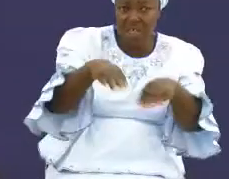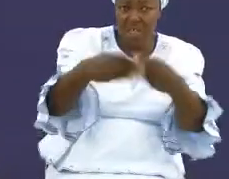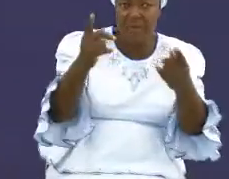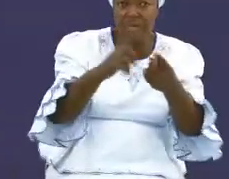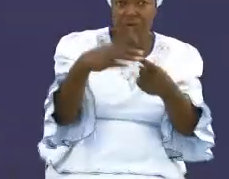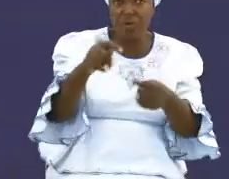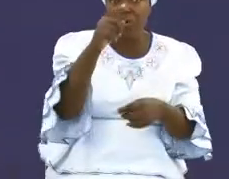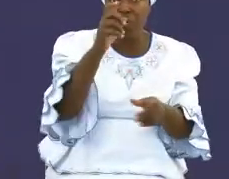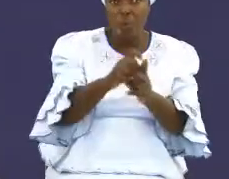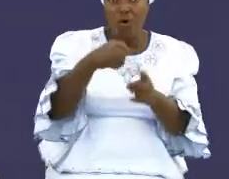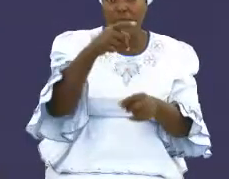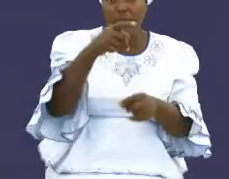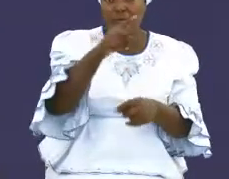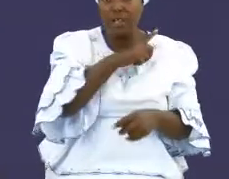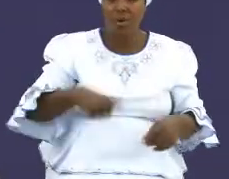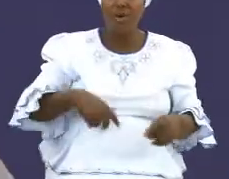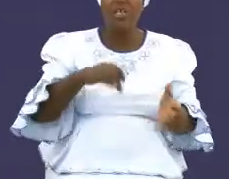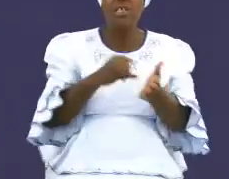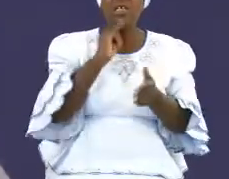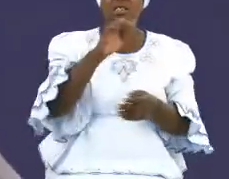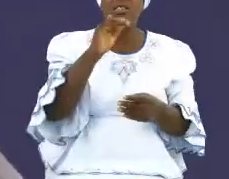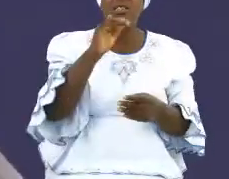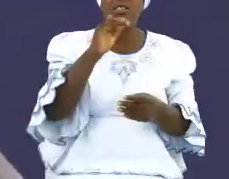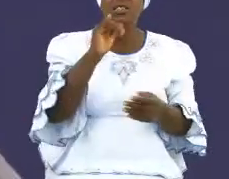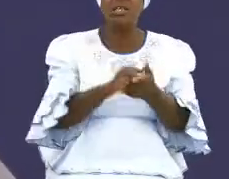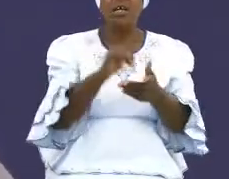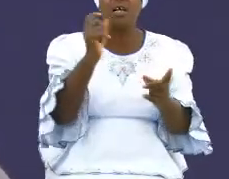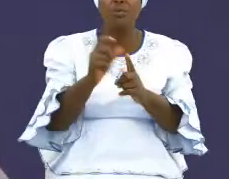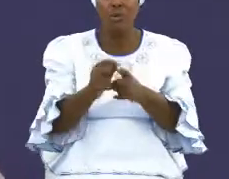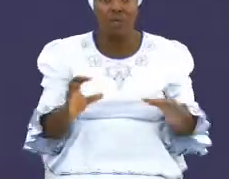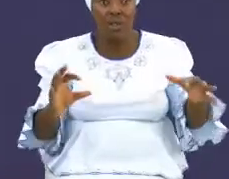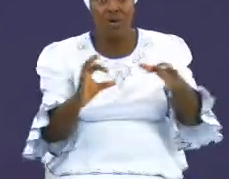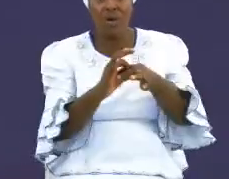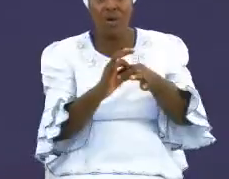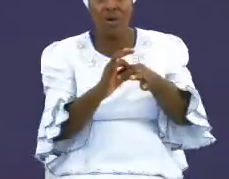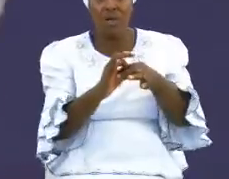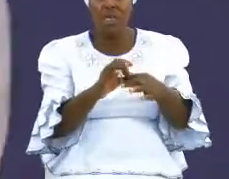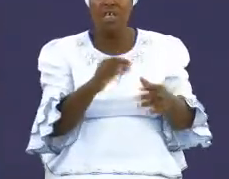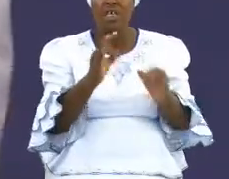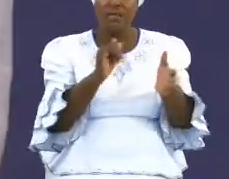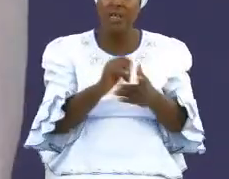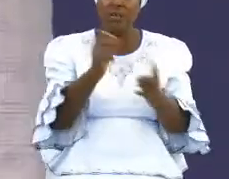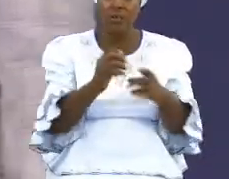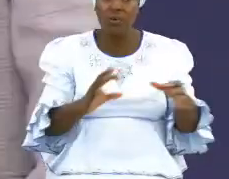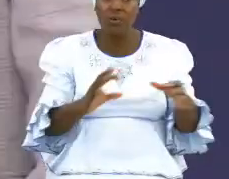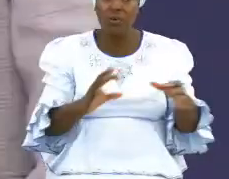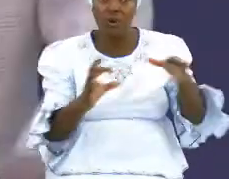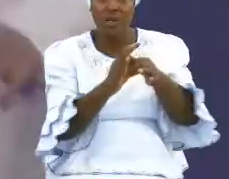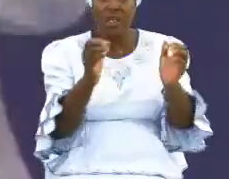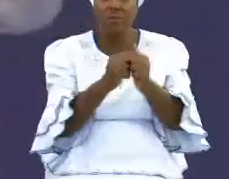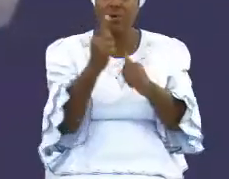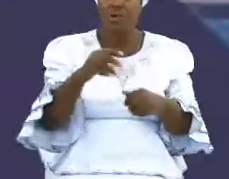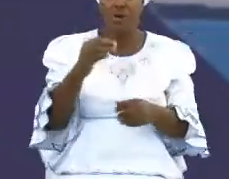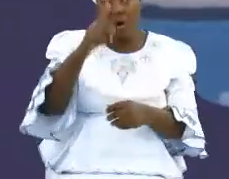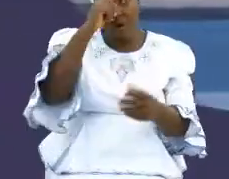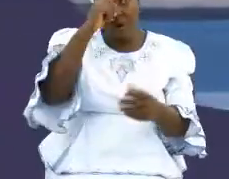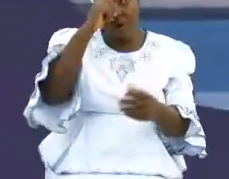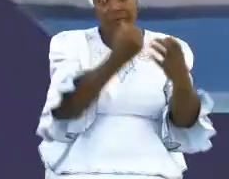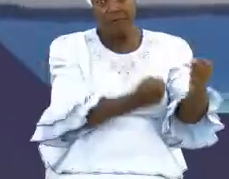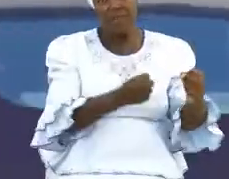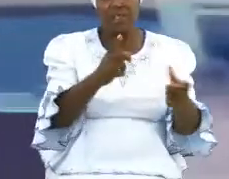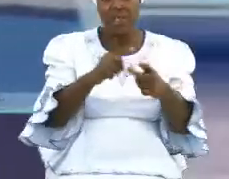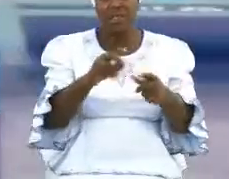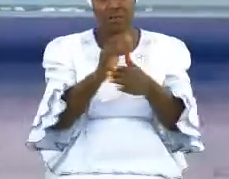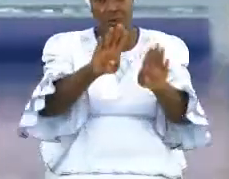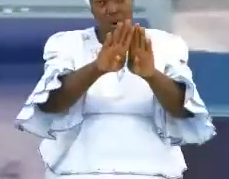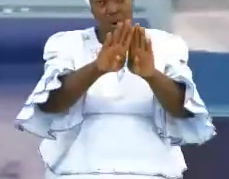the Lord, it is that word connected with your faith that will open the door of the miracle